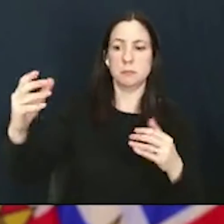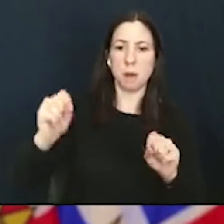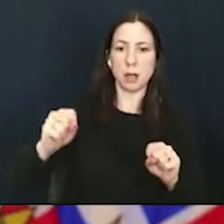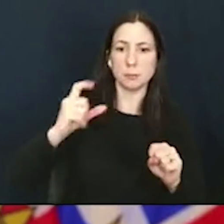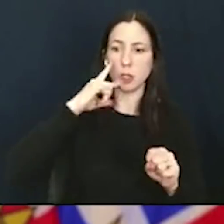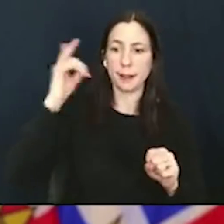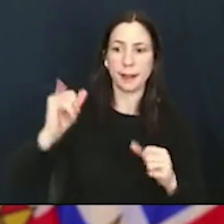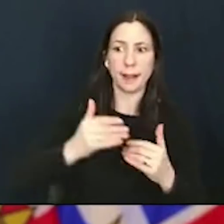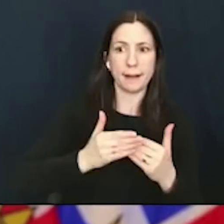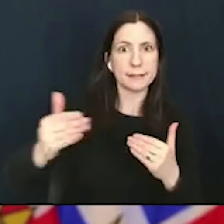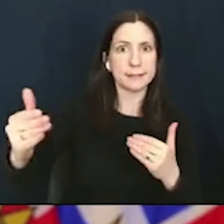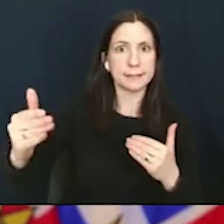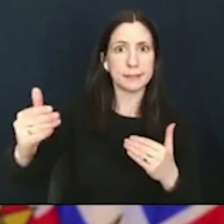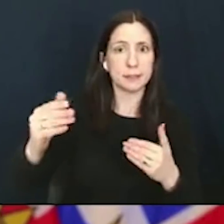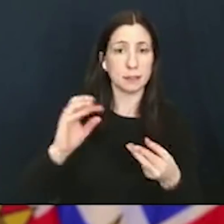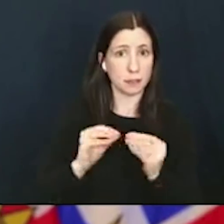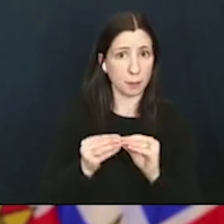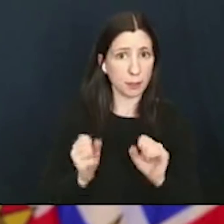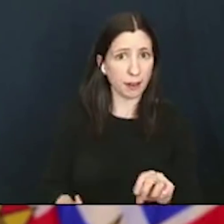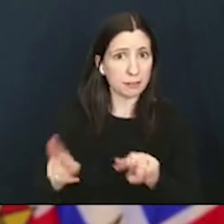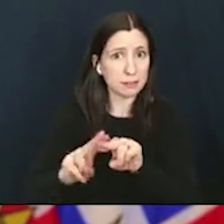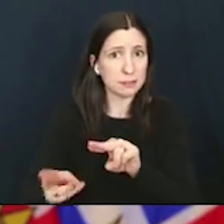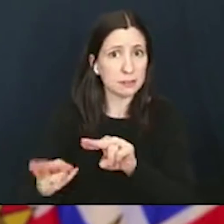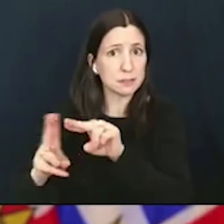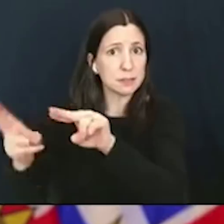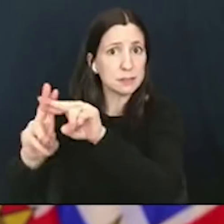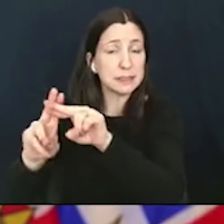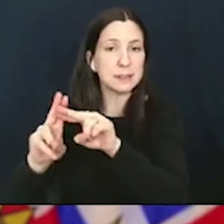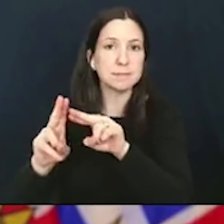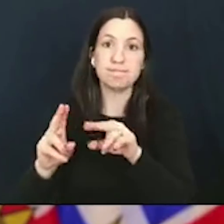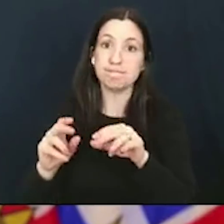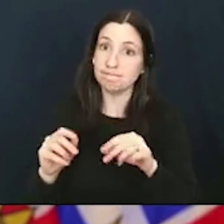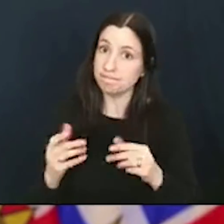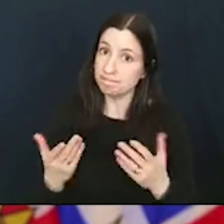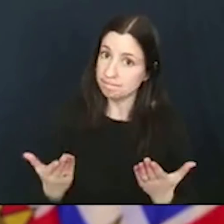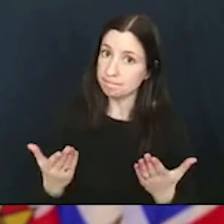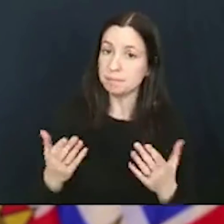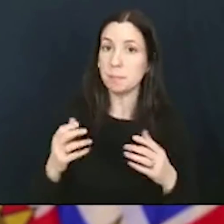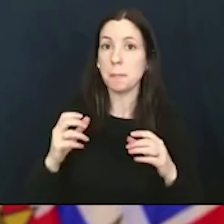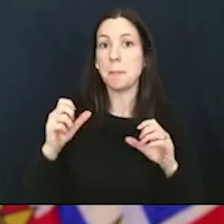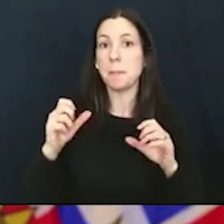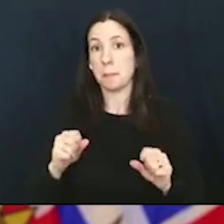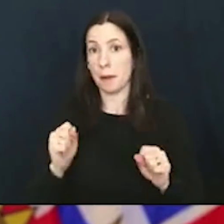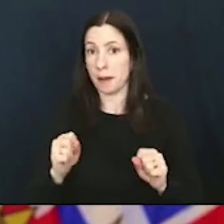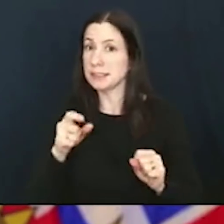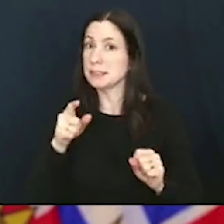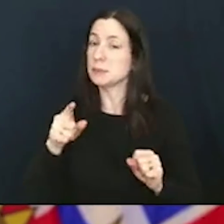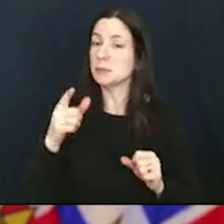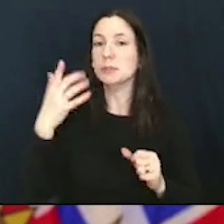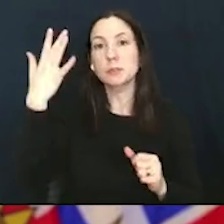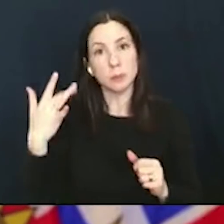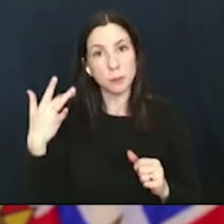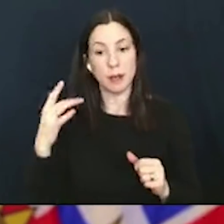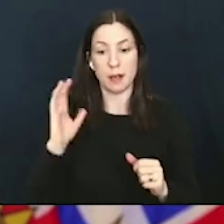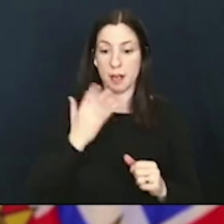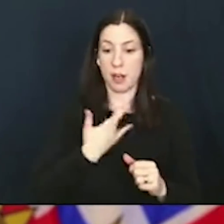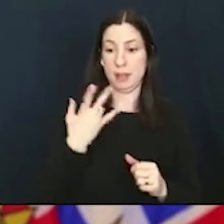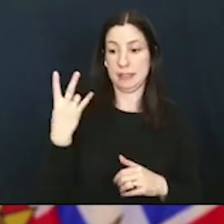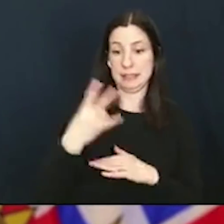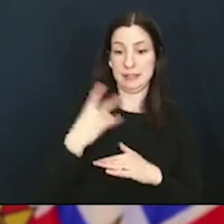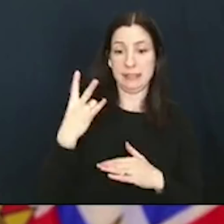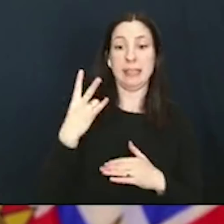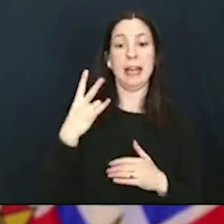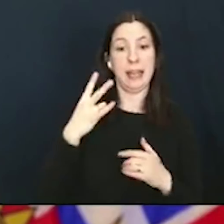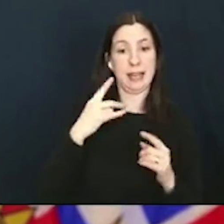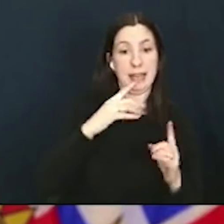increasing cases. It is concerning that we are seeing an increase in percent positivity and our 7-day rolling